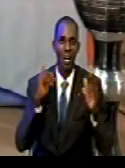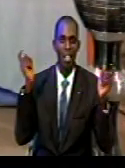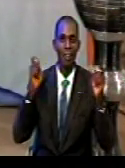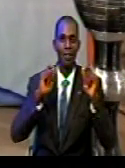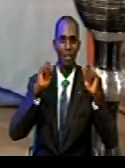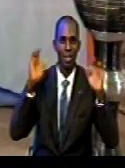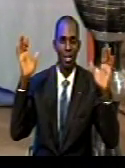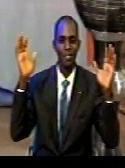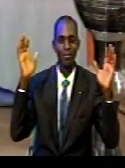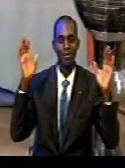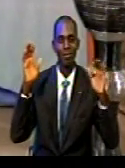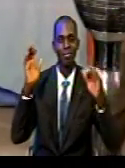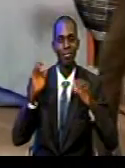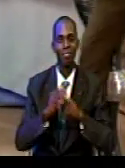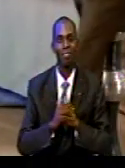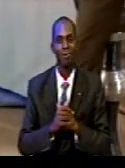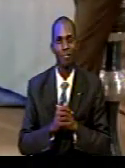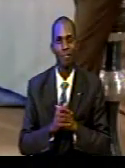Praise the Lord!